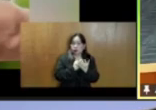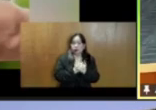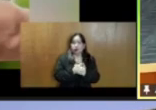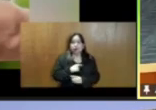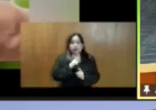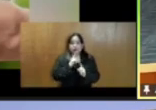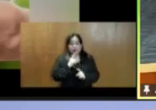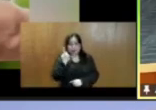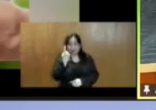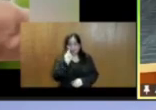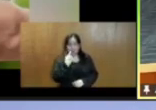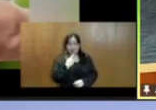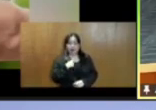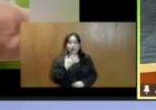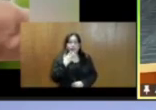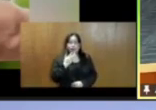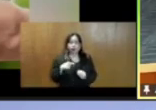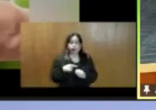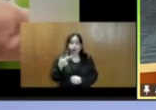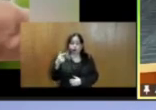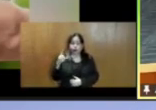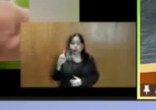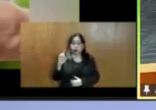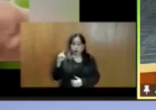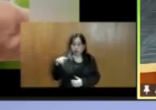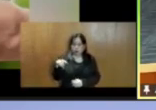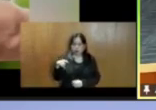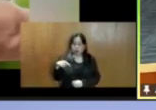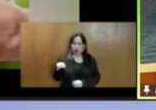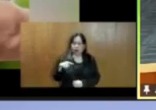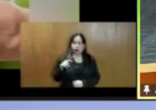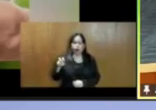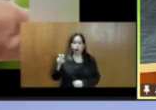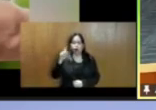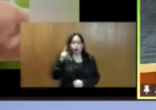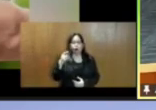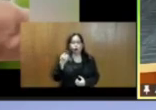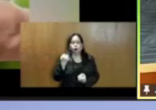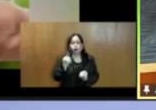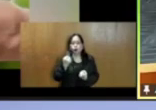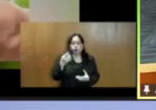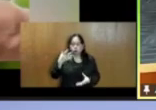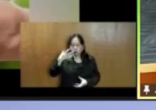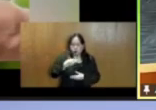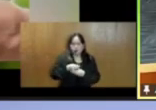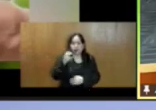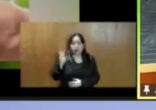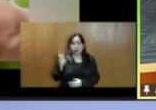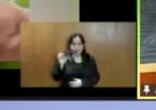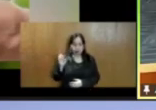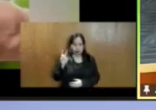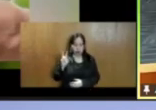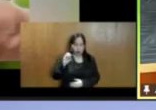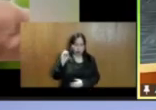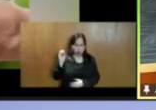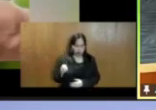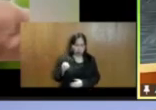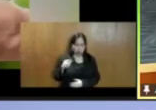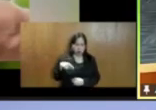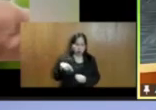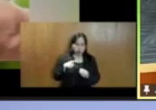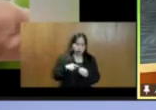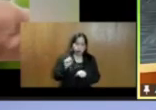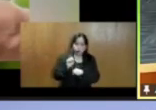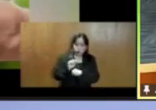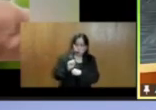first. In terms of GDP, tourism actually contributed around 6.2%. In terms of employment,